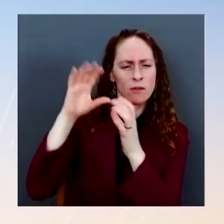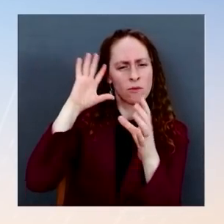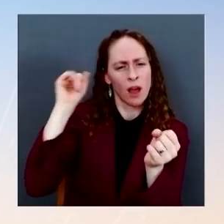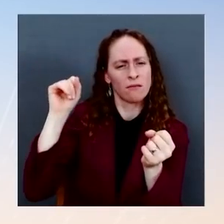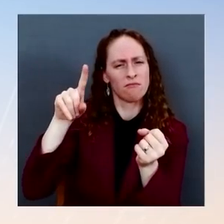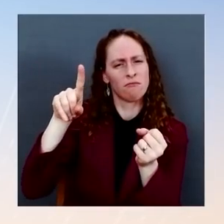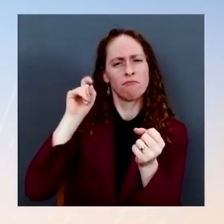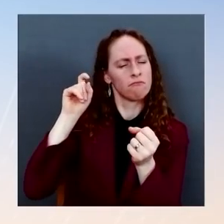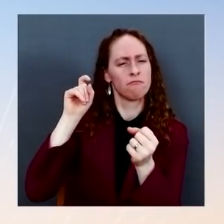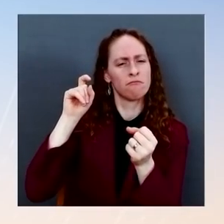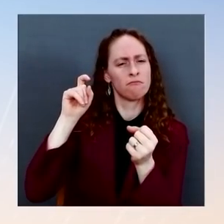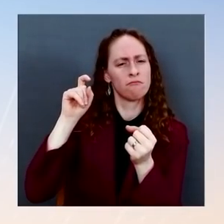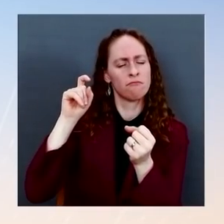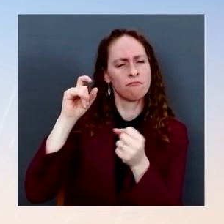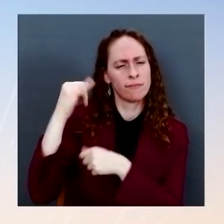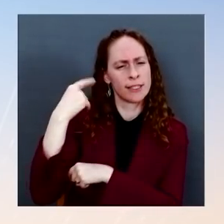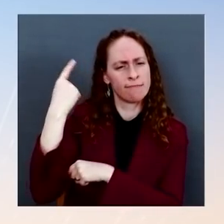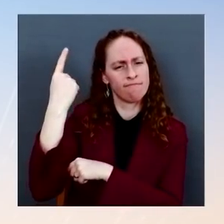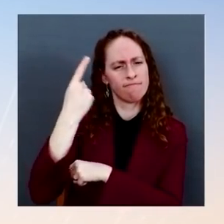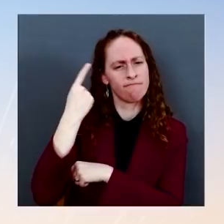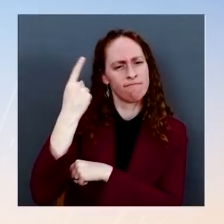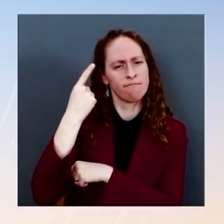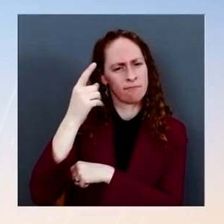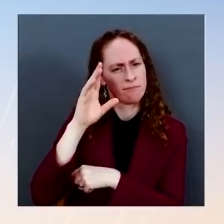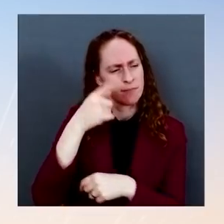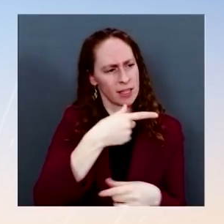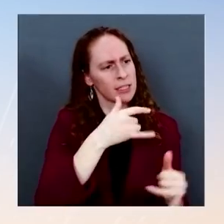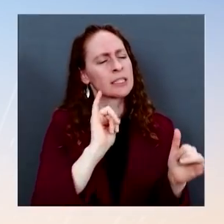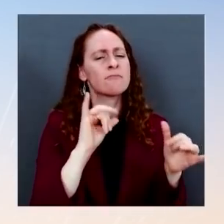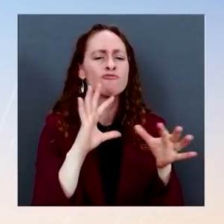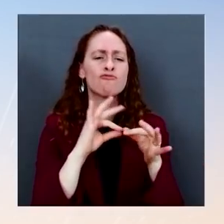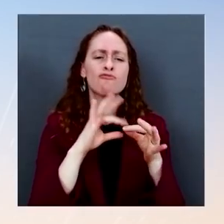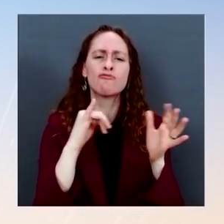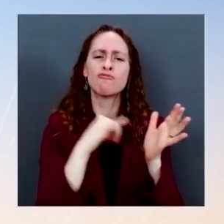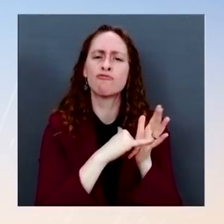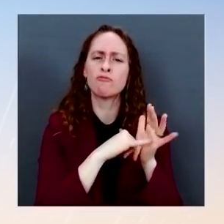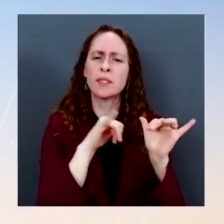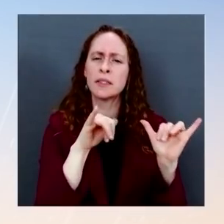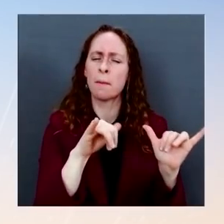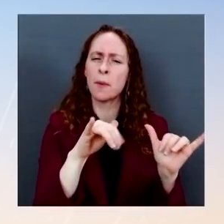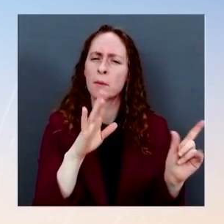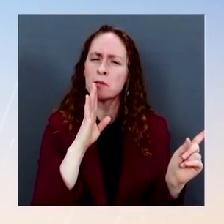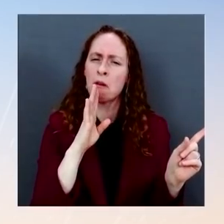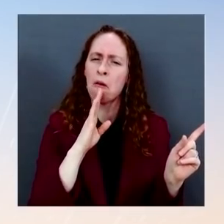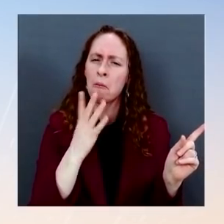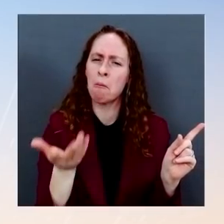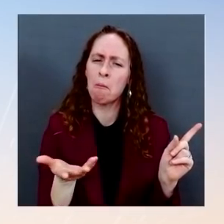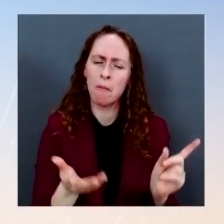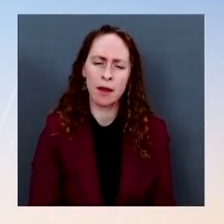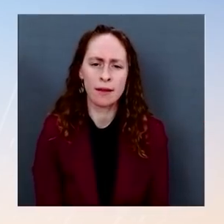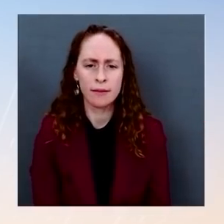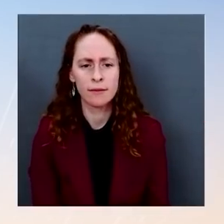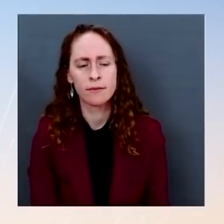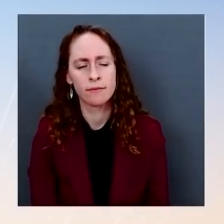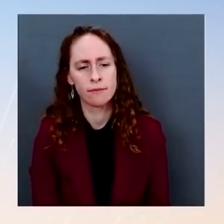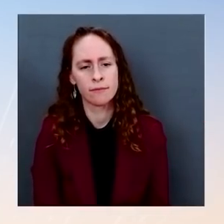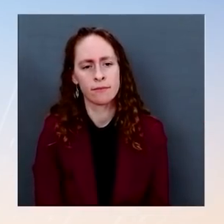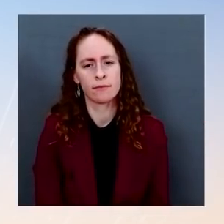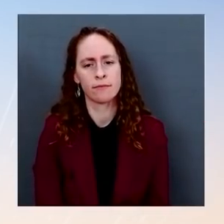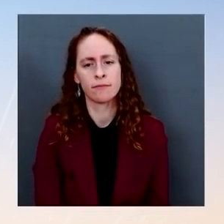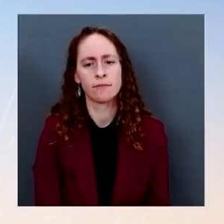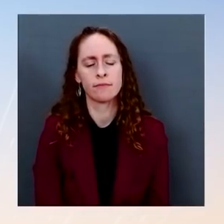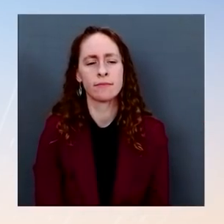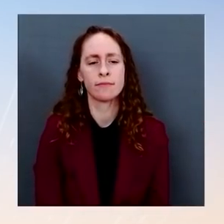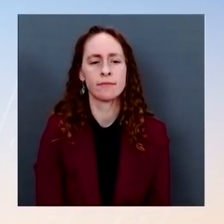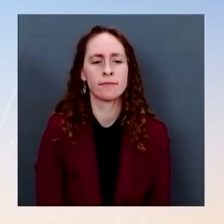Better. I think it is not a secret where there is opposition to Build Back Better moving forward and where there is support, which